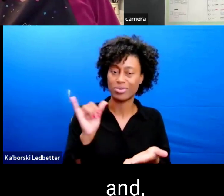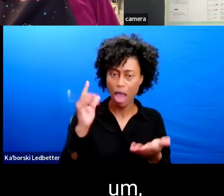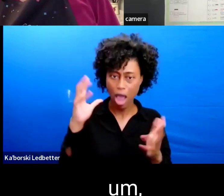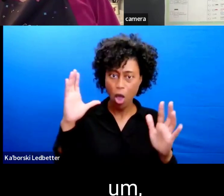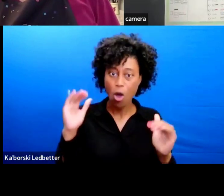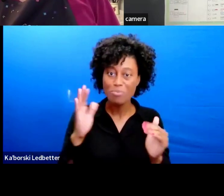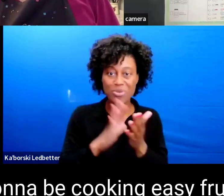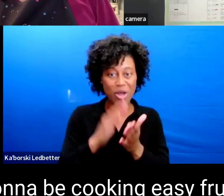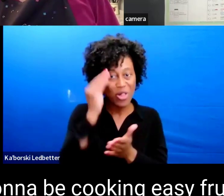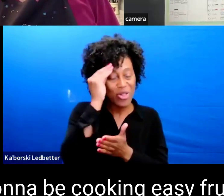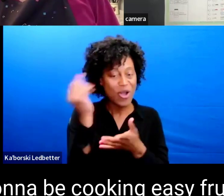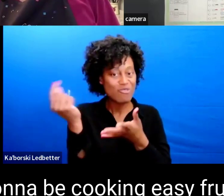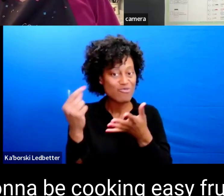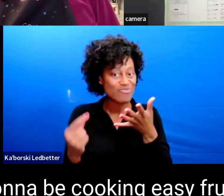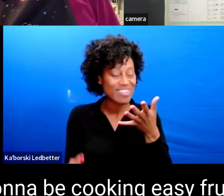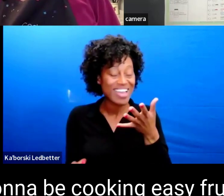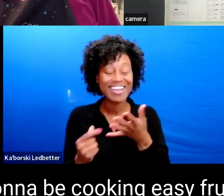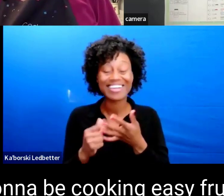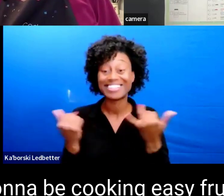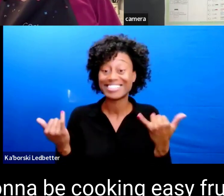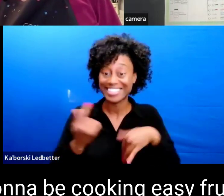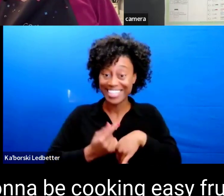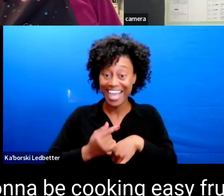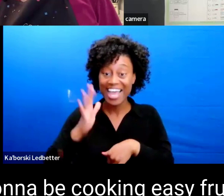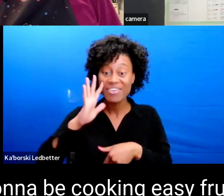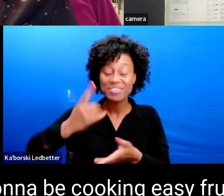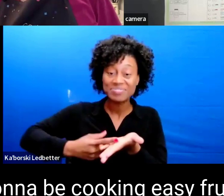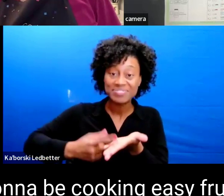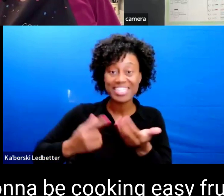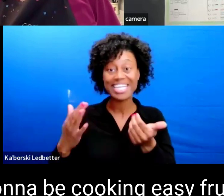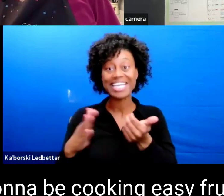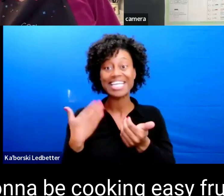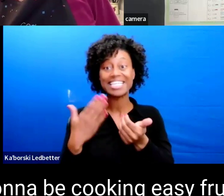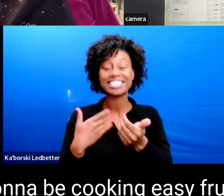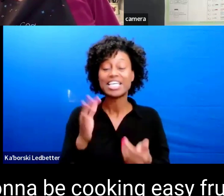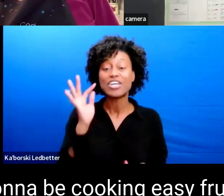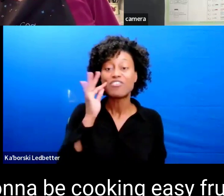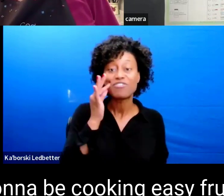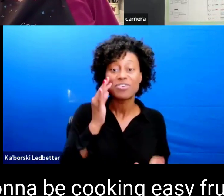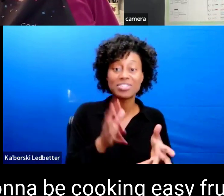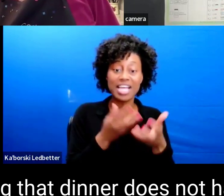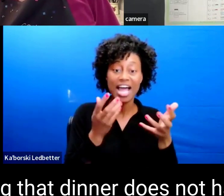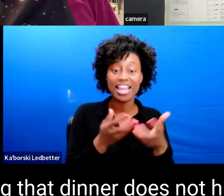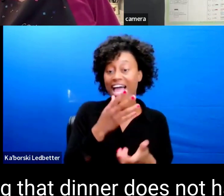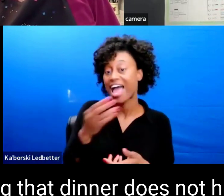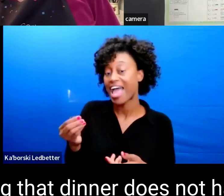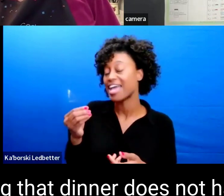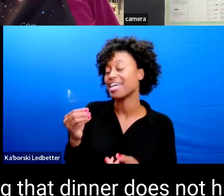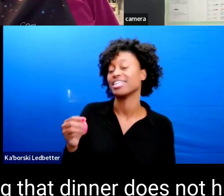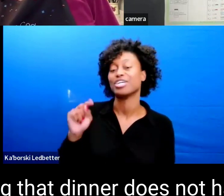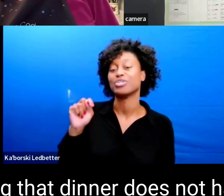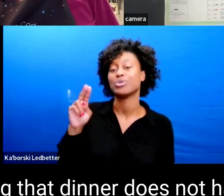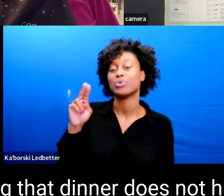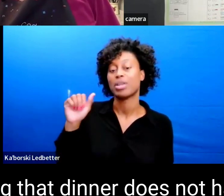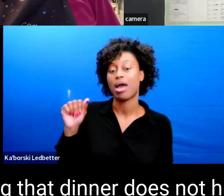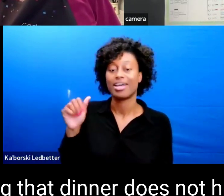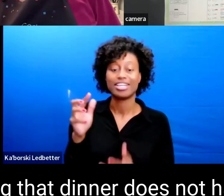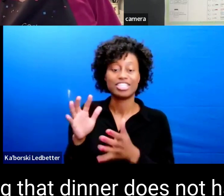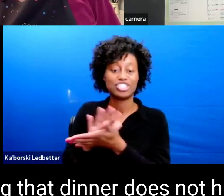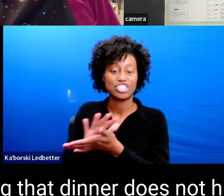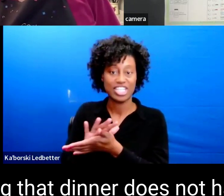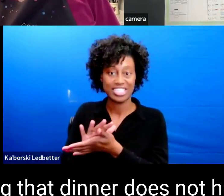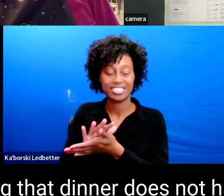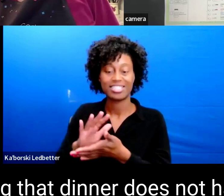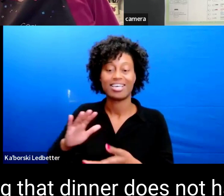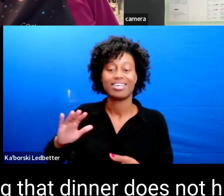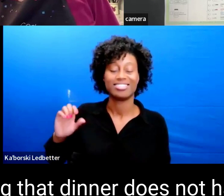And Today we're going to be cooking easy fruit salad and tuna cheese salad, proving that dinner does